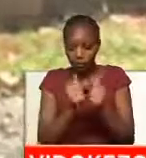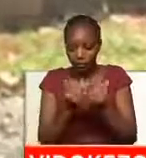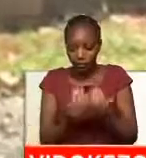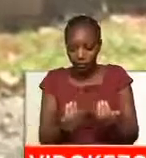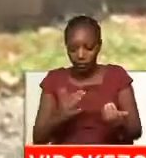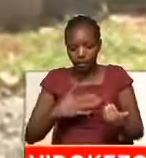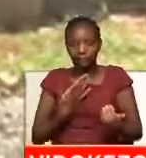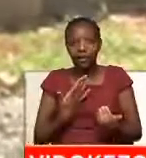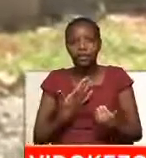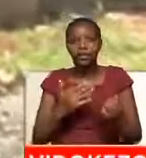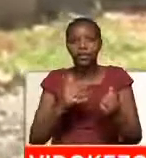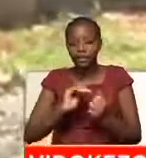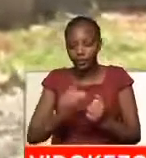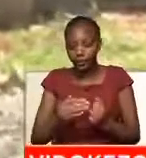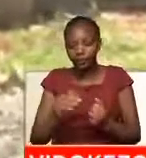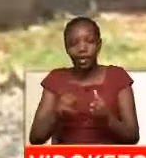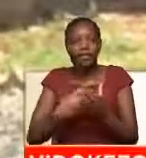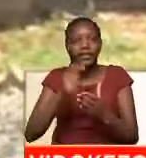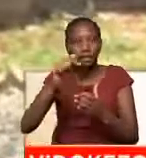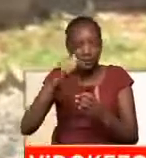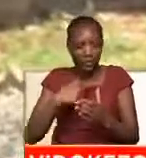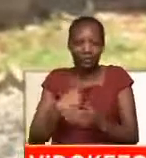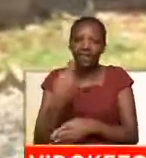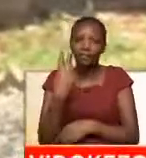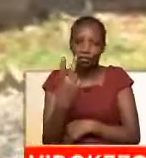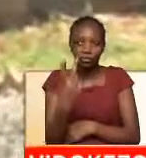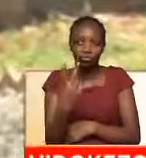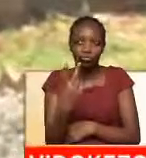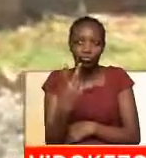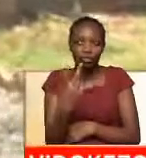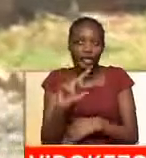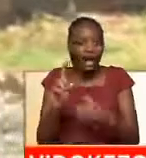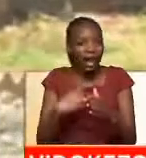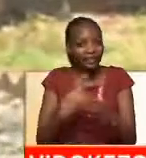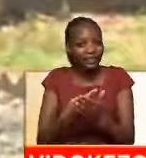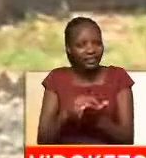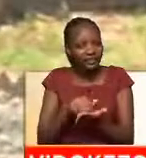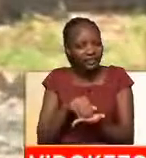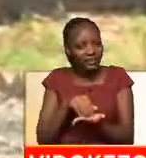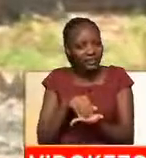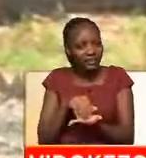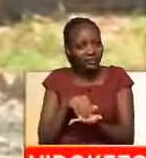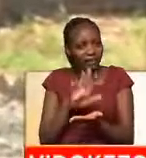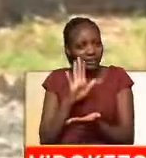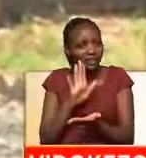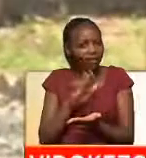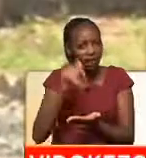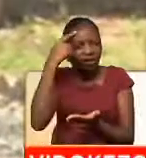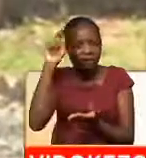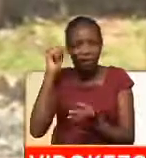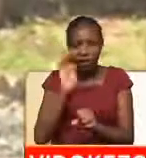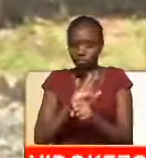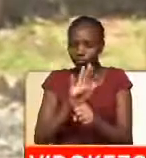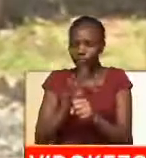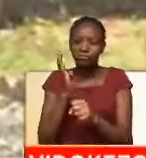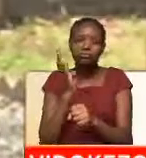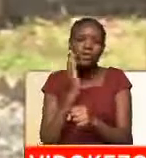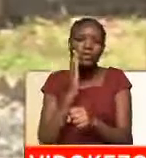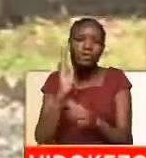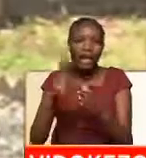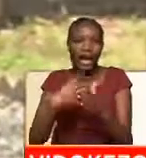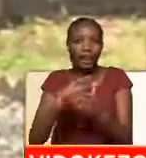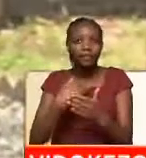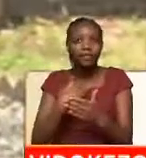I'll be forced to buy a mask and for my babies, which is quite expensive for most of the mothers. So I will